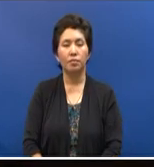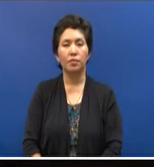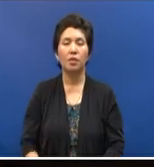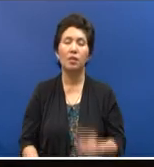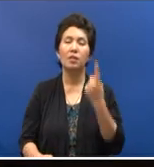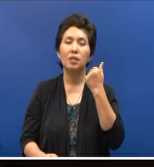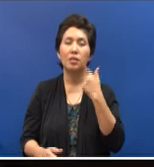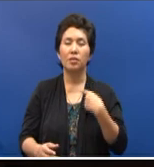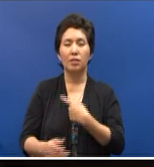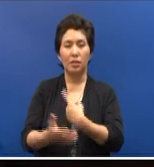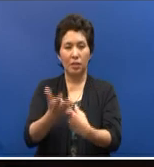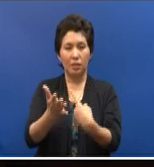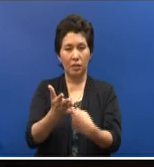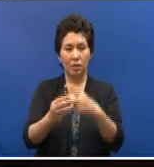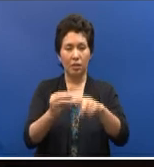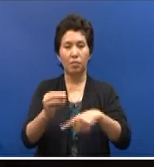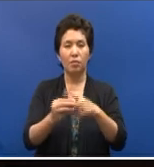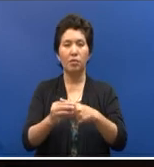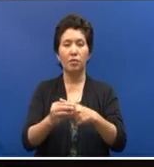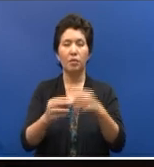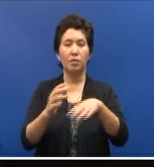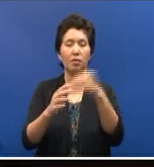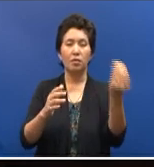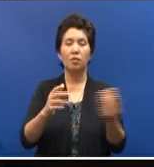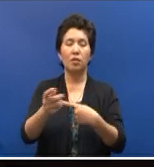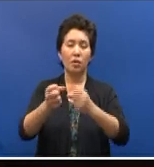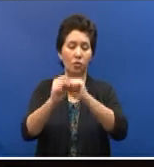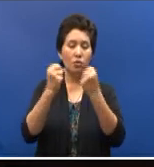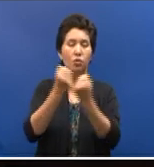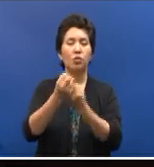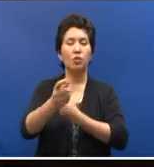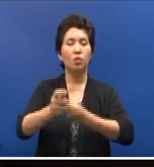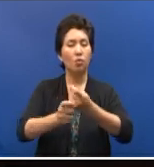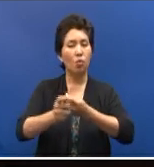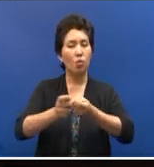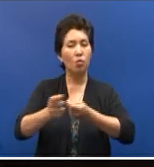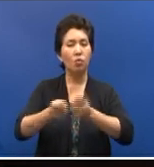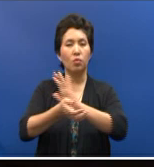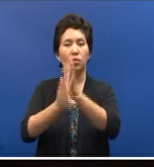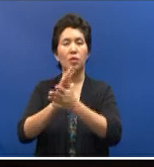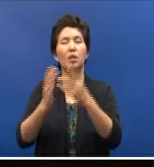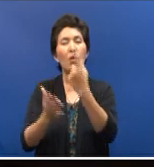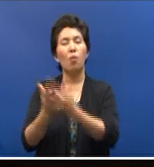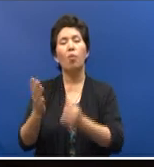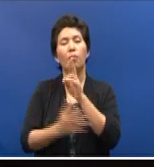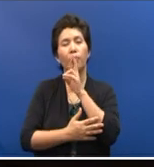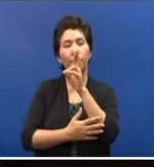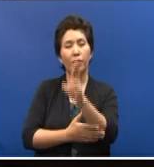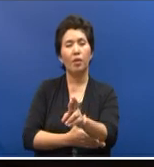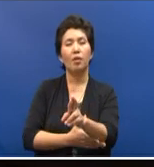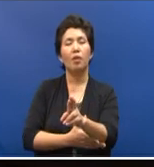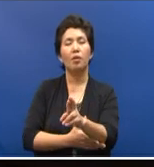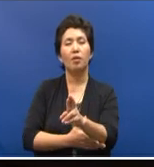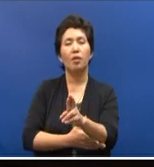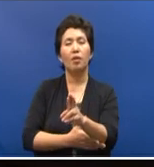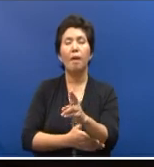Okay, so just now we have discussed about the informal means of social control. Okay, now we want to see what are the